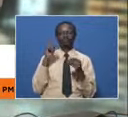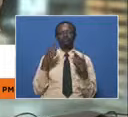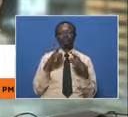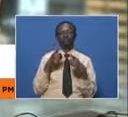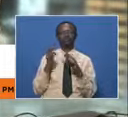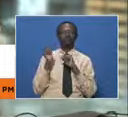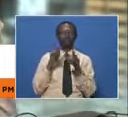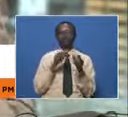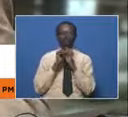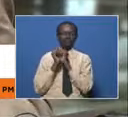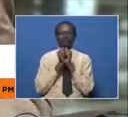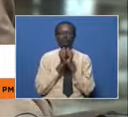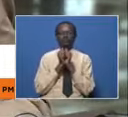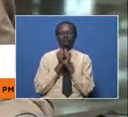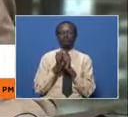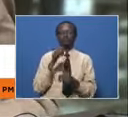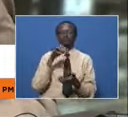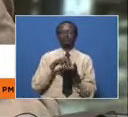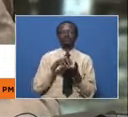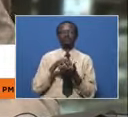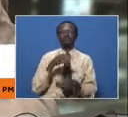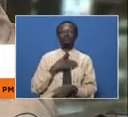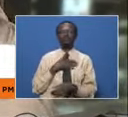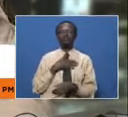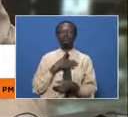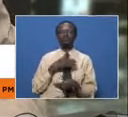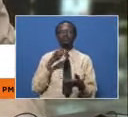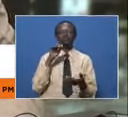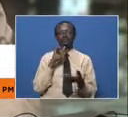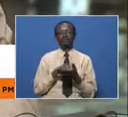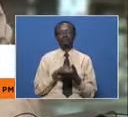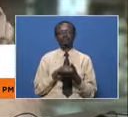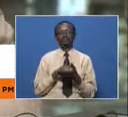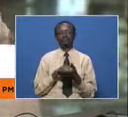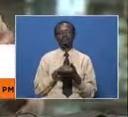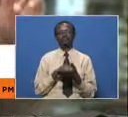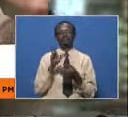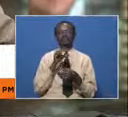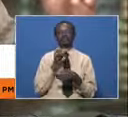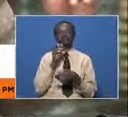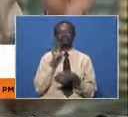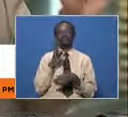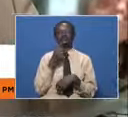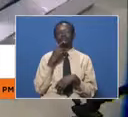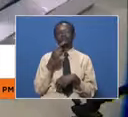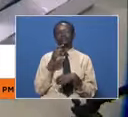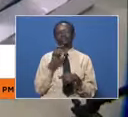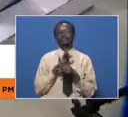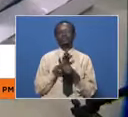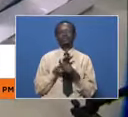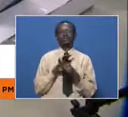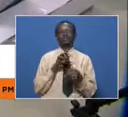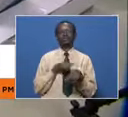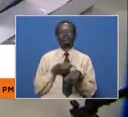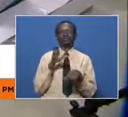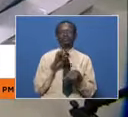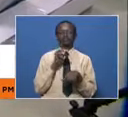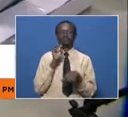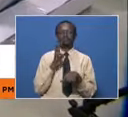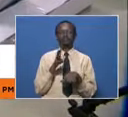that. Mm-hmm. My position is that, and we will say these things and we'll be vindicated in less than 2 weeks from today.